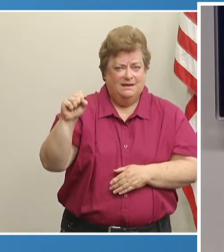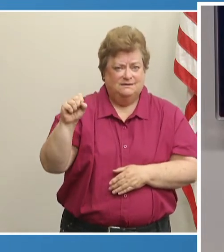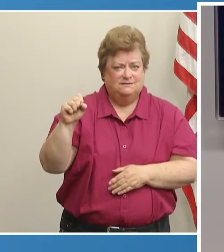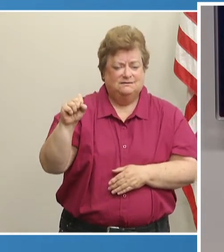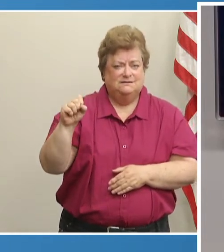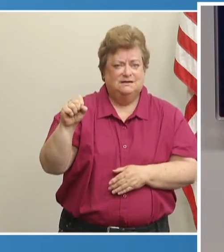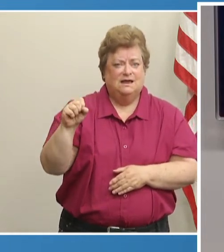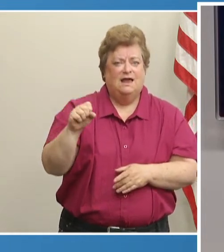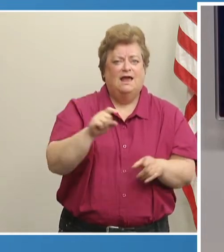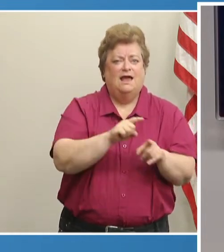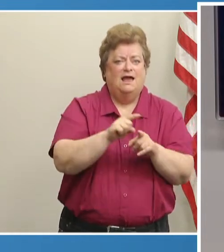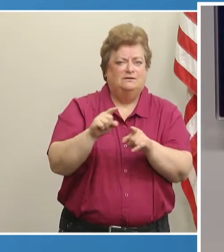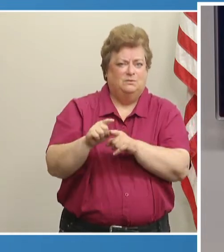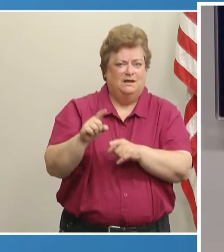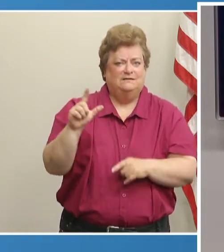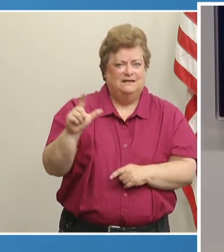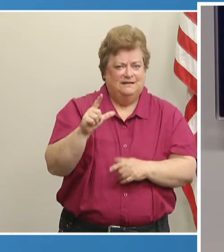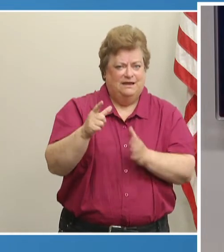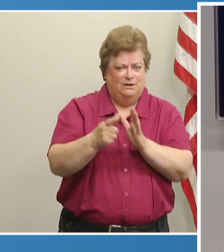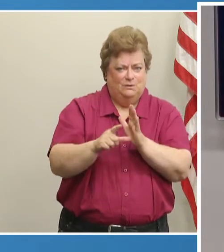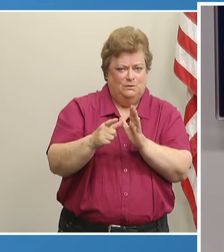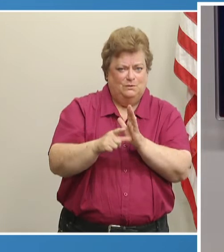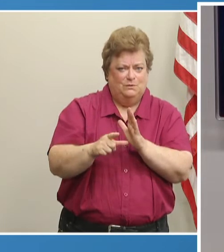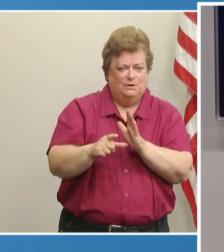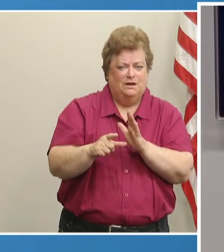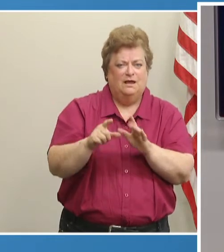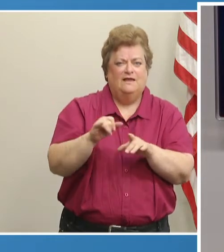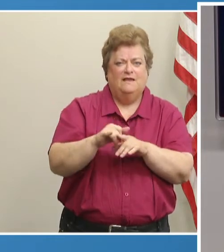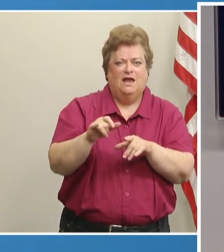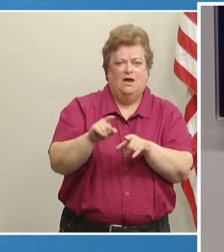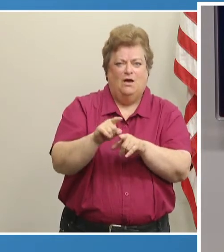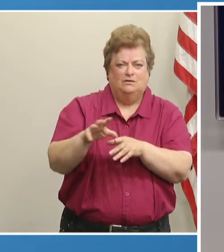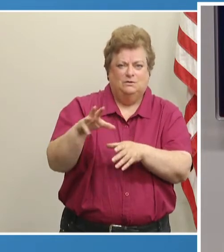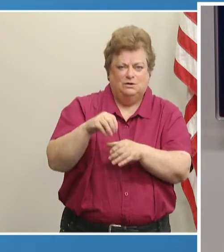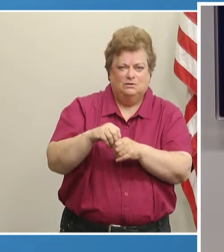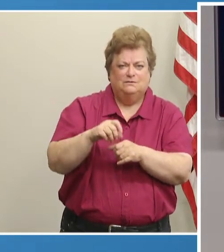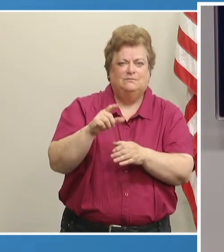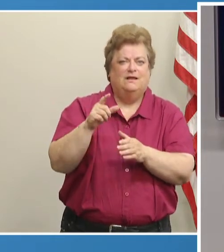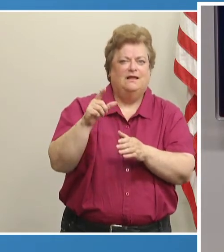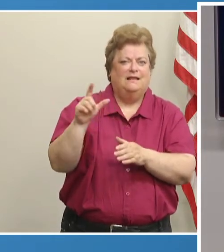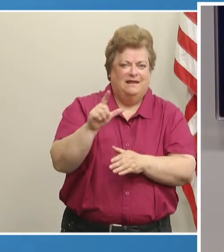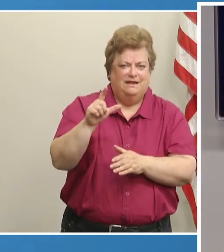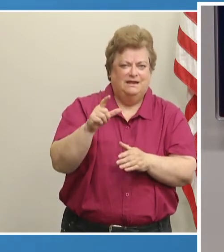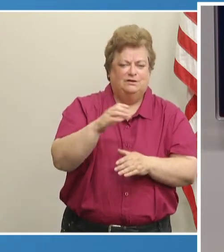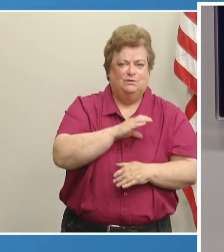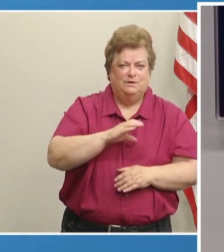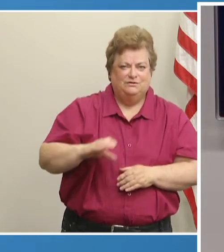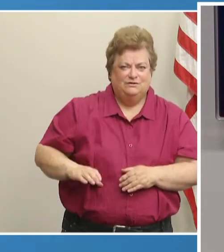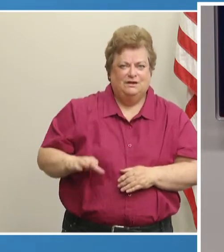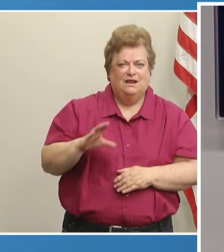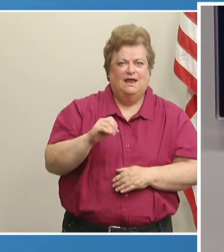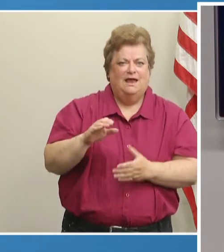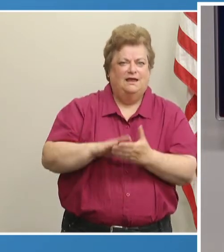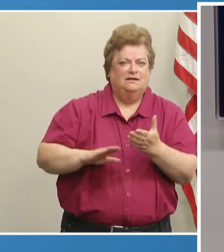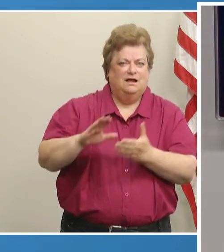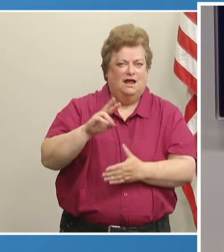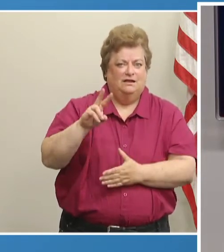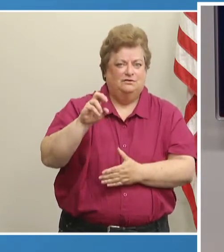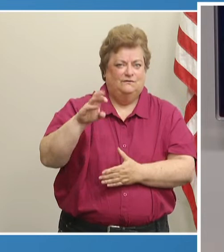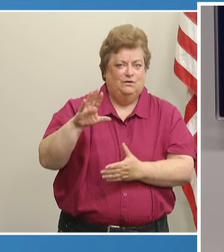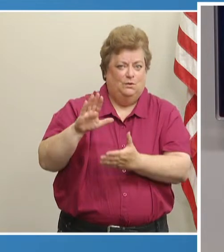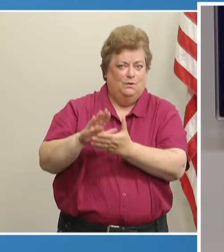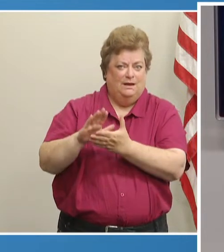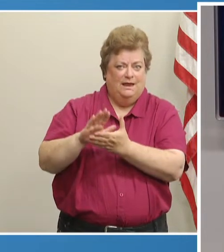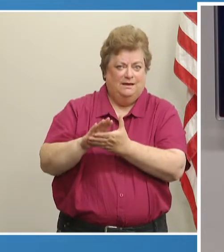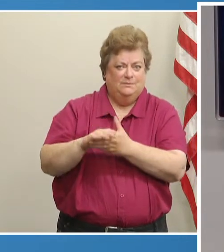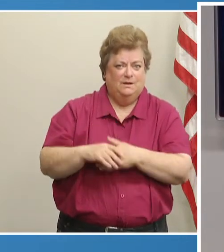as well as Lincoln Lutheran, which also included students from Lincoln Christian and College View